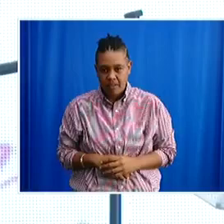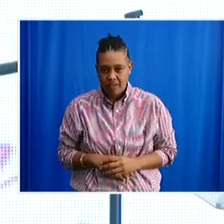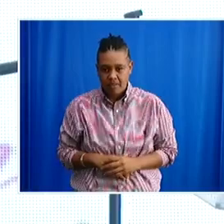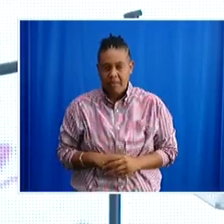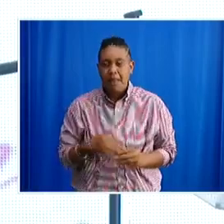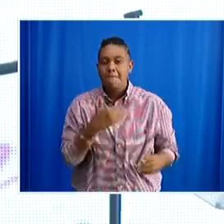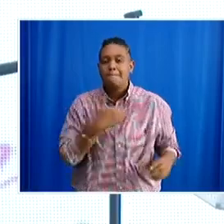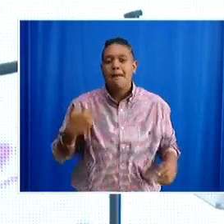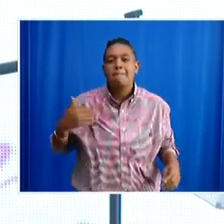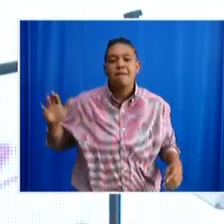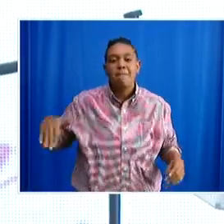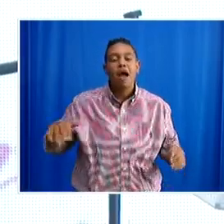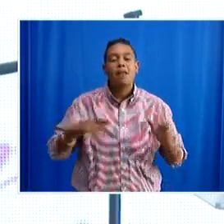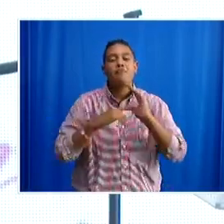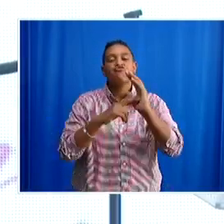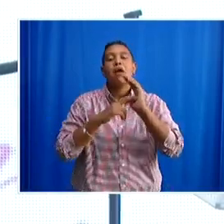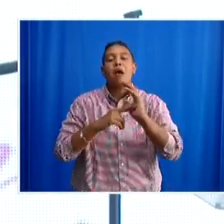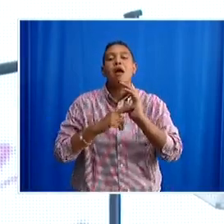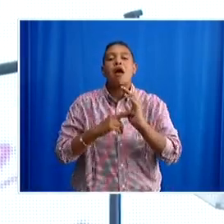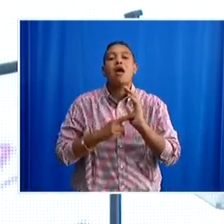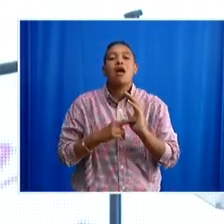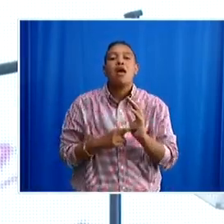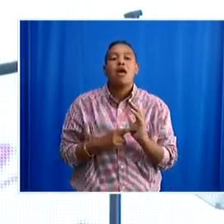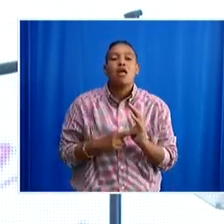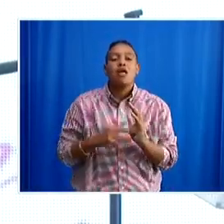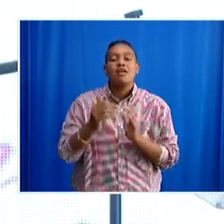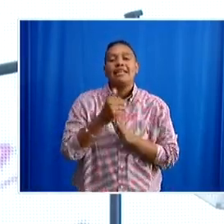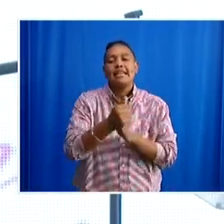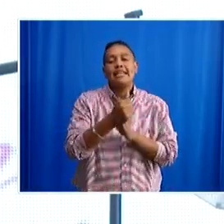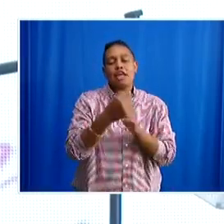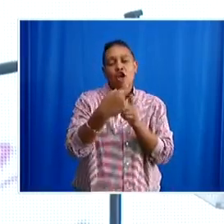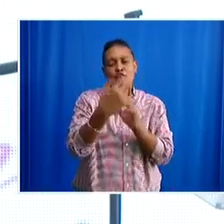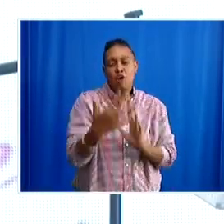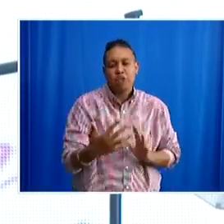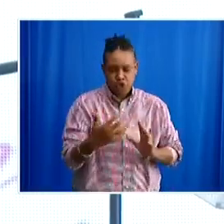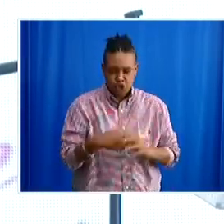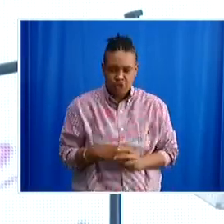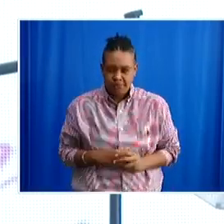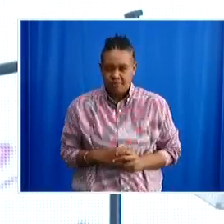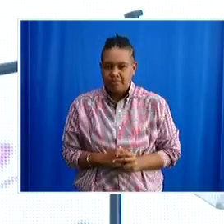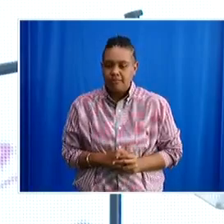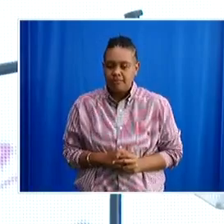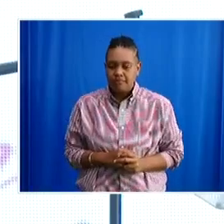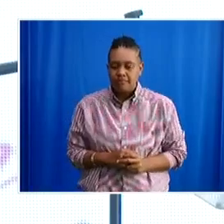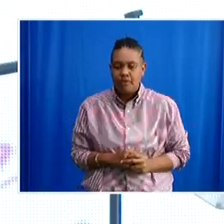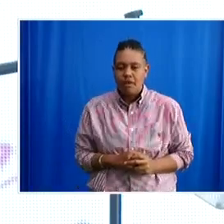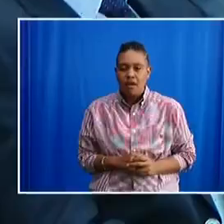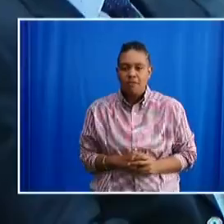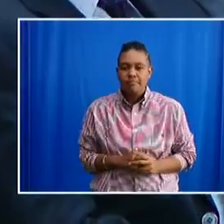Member of Parliament representing the Leader of Opposition.